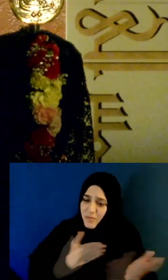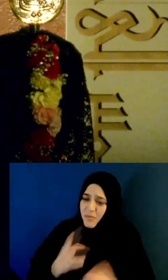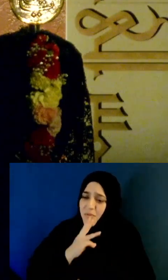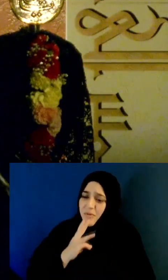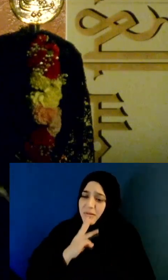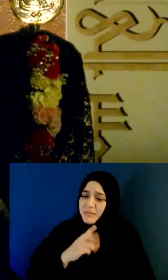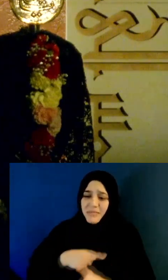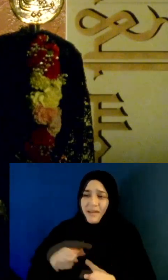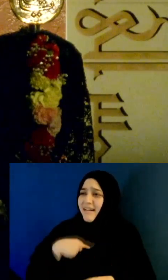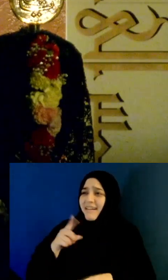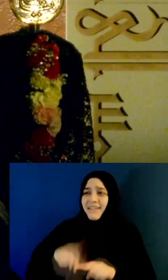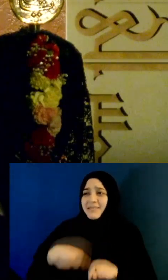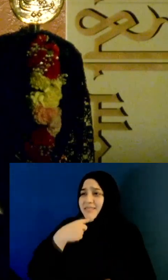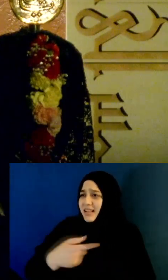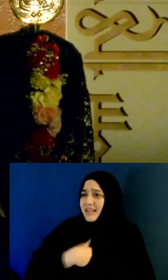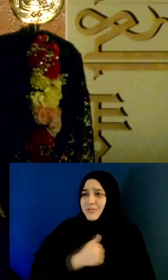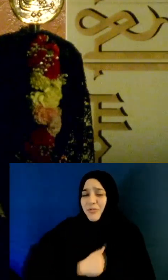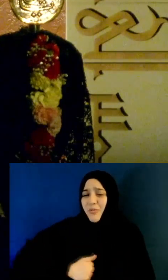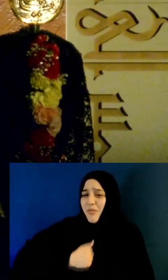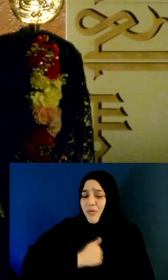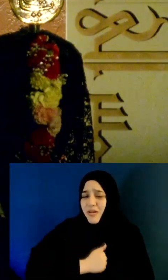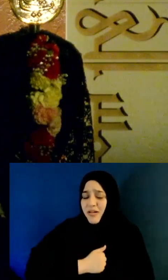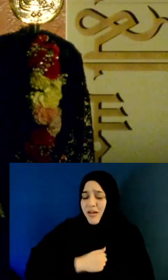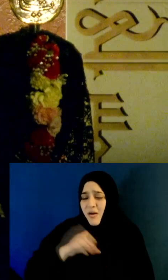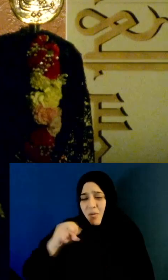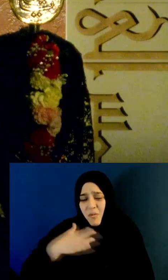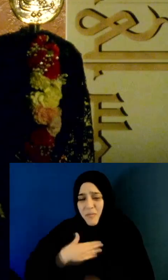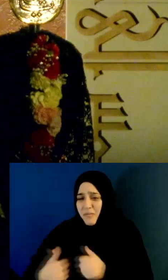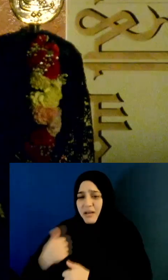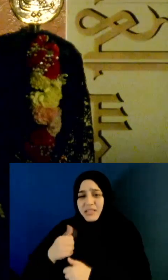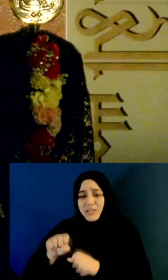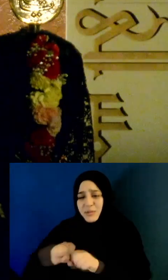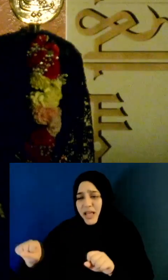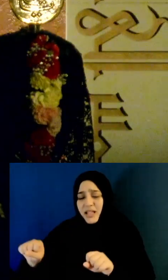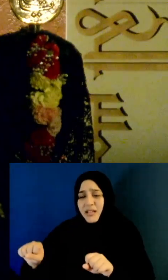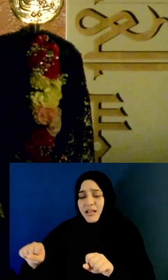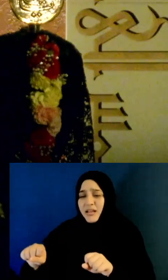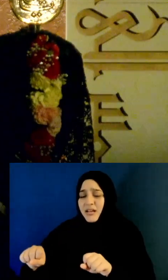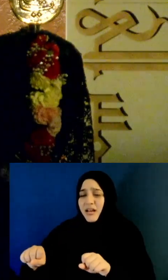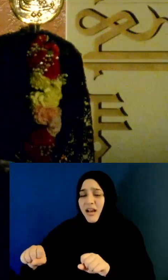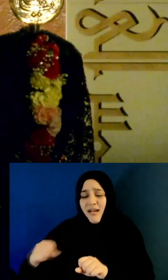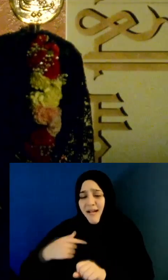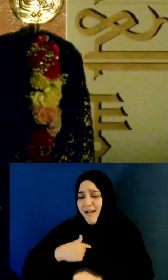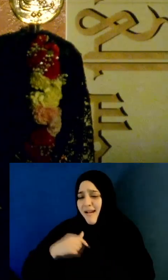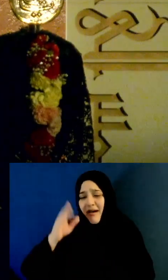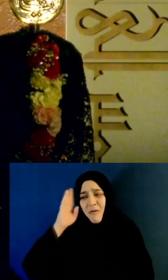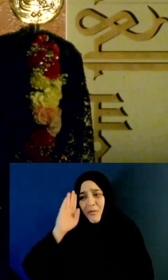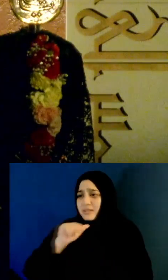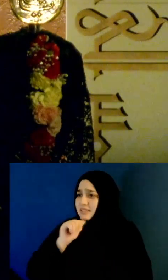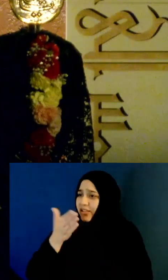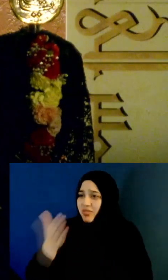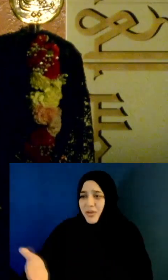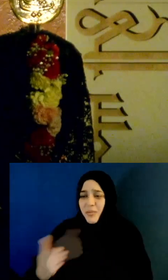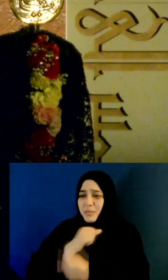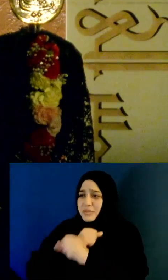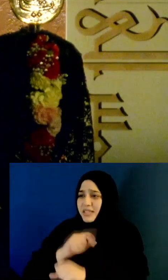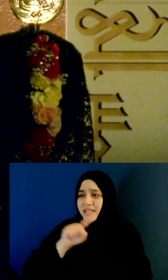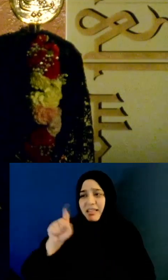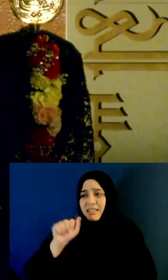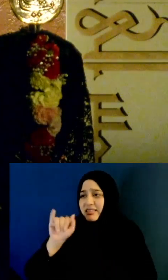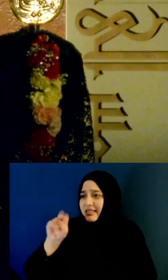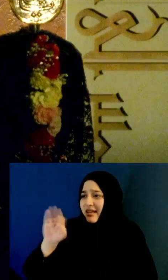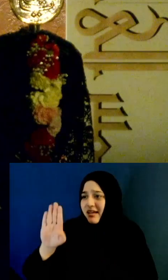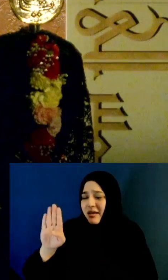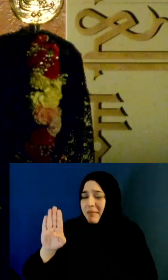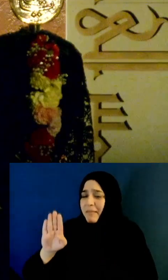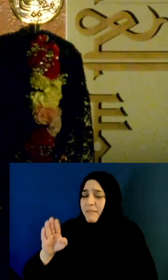He said, "Oh, my master Hussein, I will not be there to protect Zainab." I said, "Ya Abbas, I wish